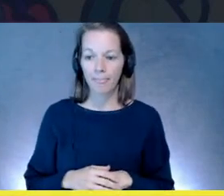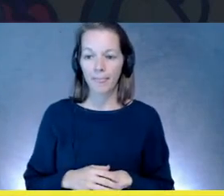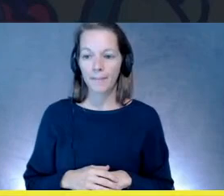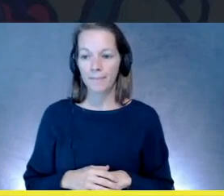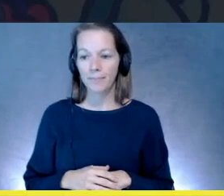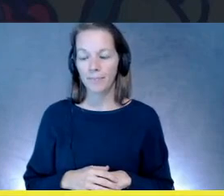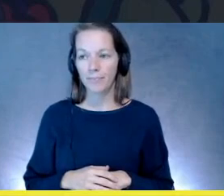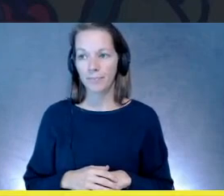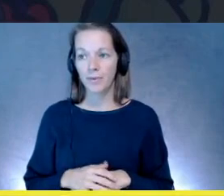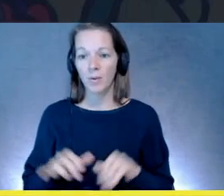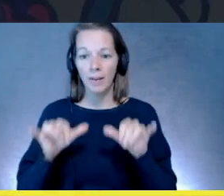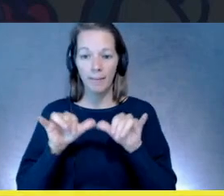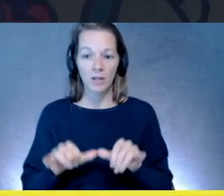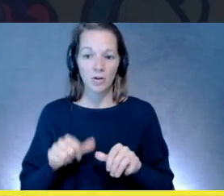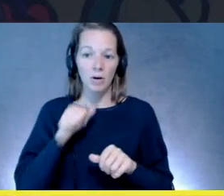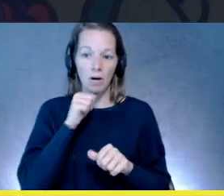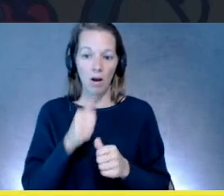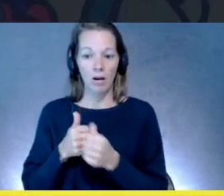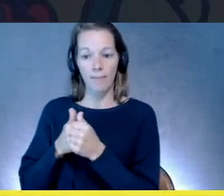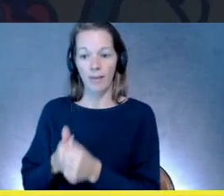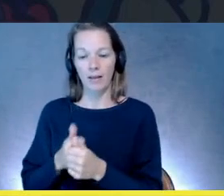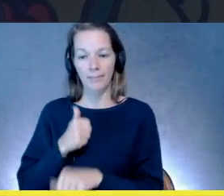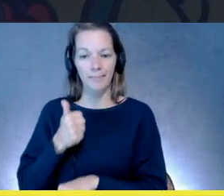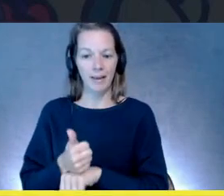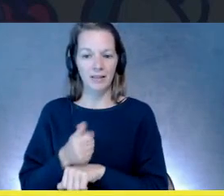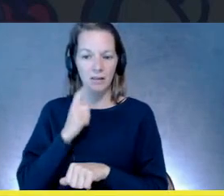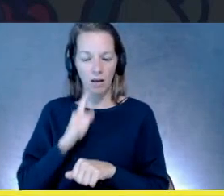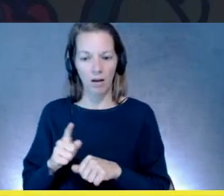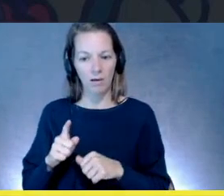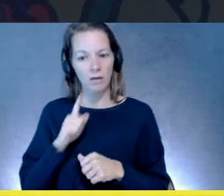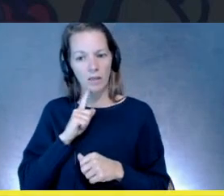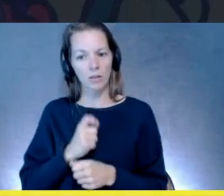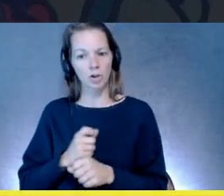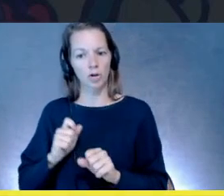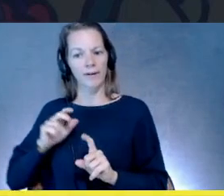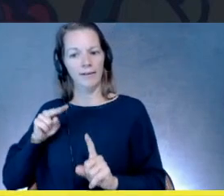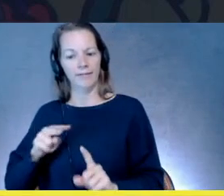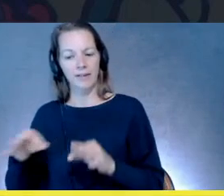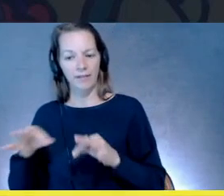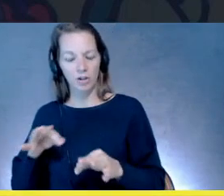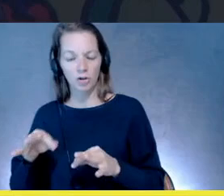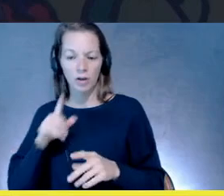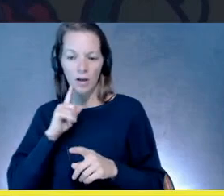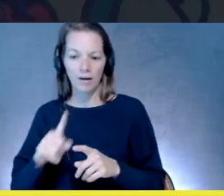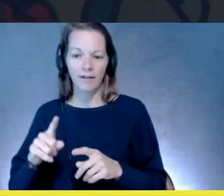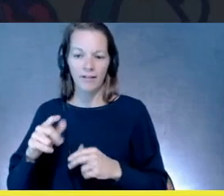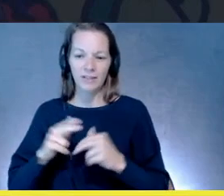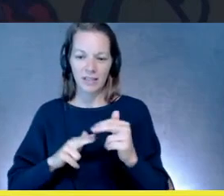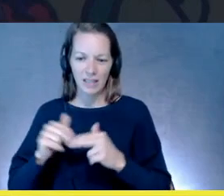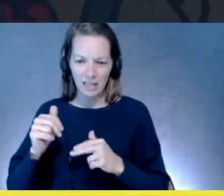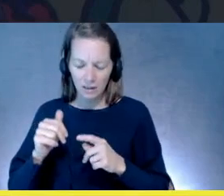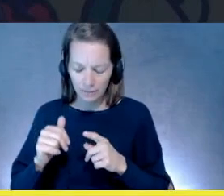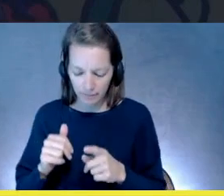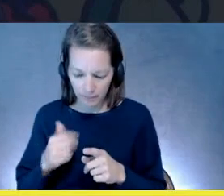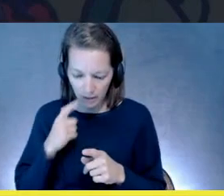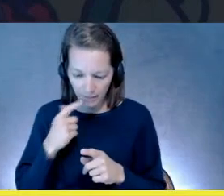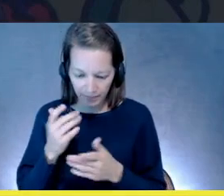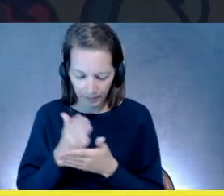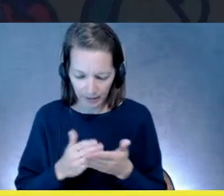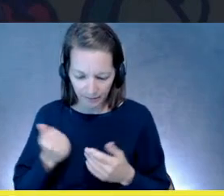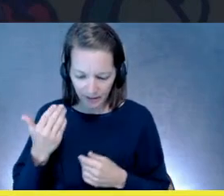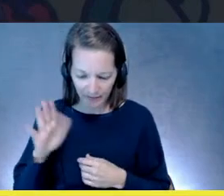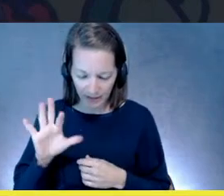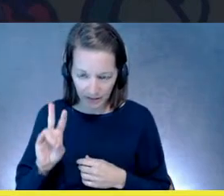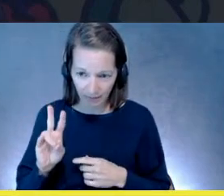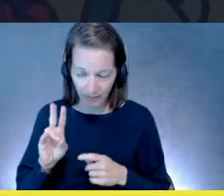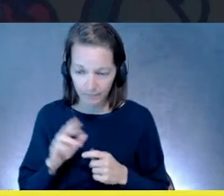We measured non-compliance based on a conservative definition using the definition of facilities mandated by Section 1557 called covered